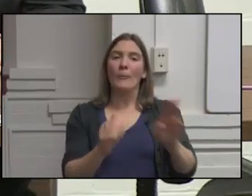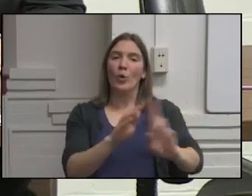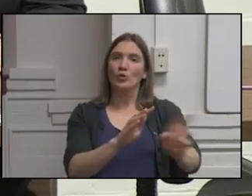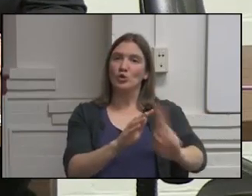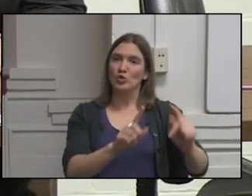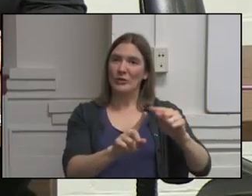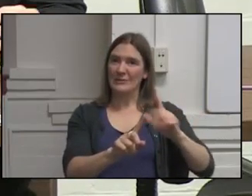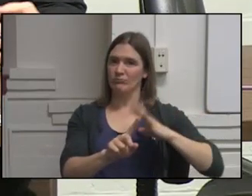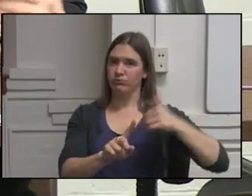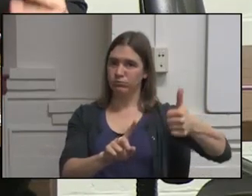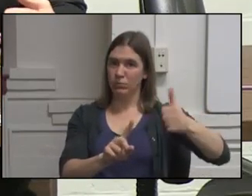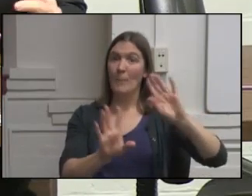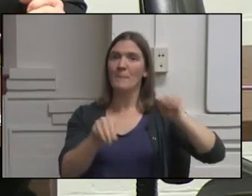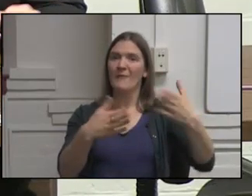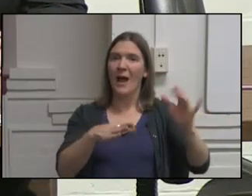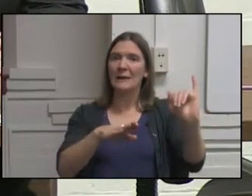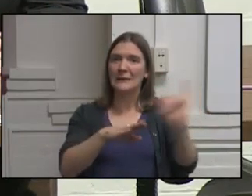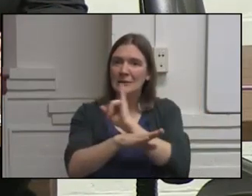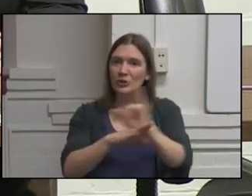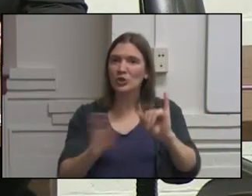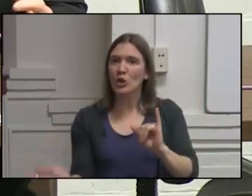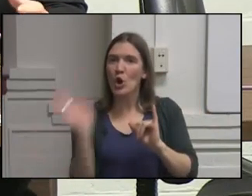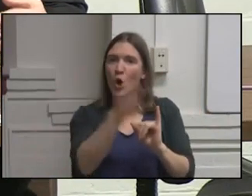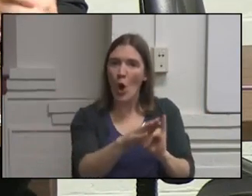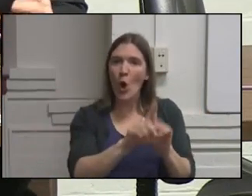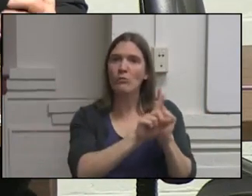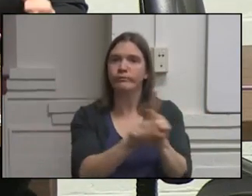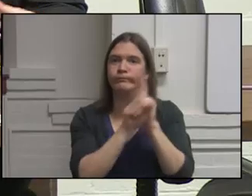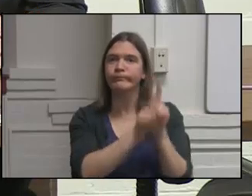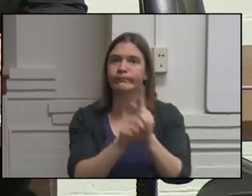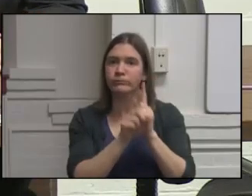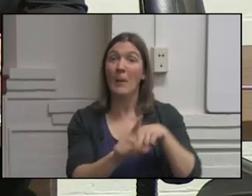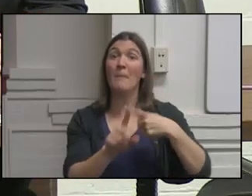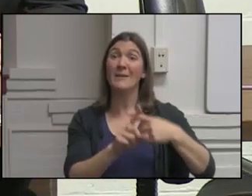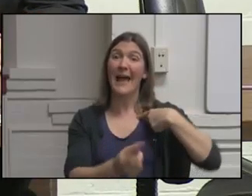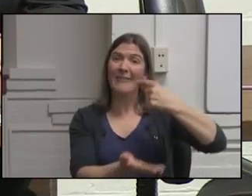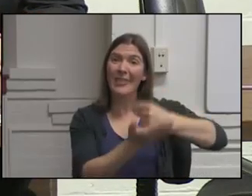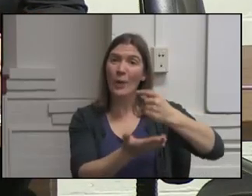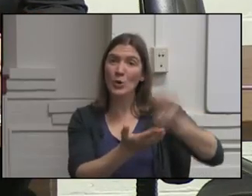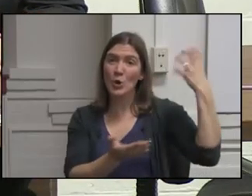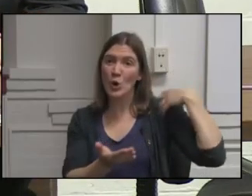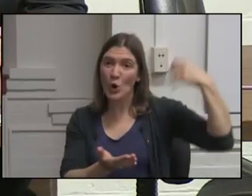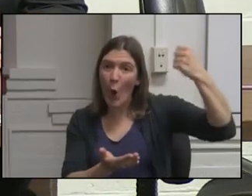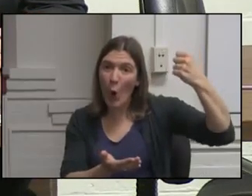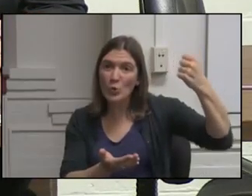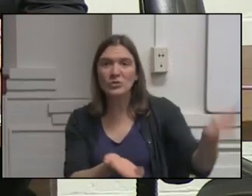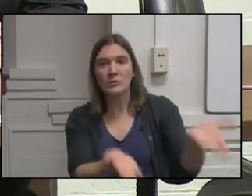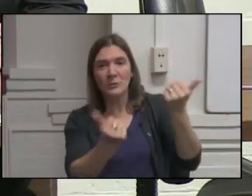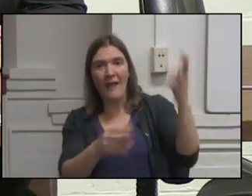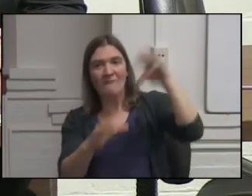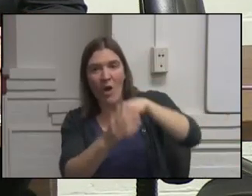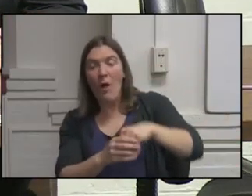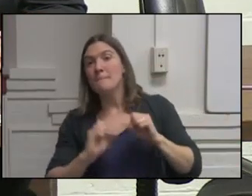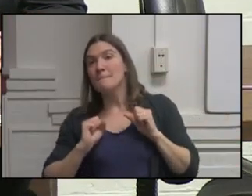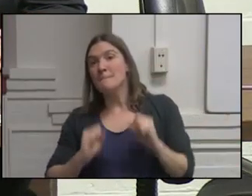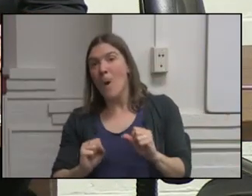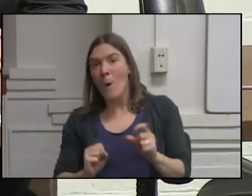Retreat and providing in the program therapeutic coach, and we're very